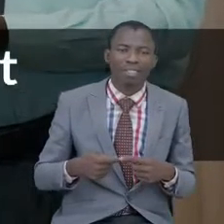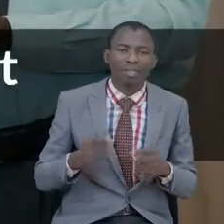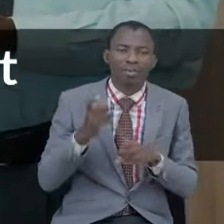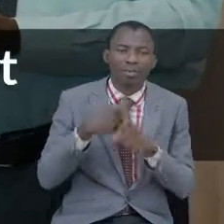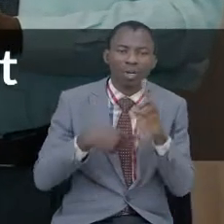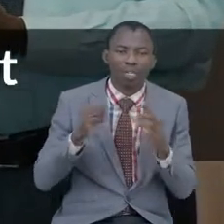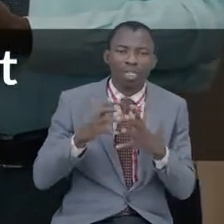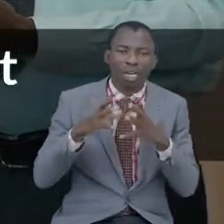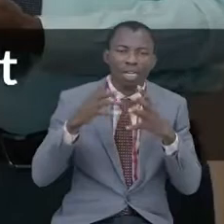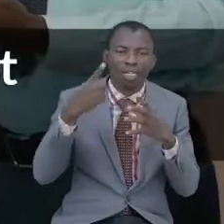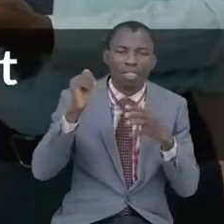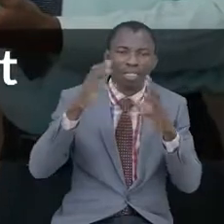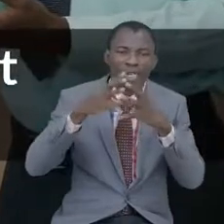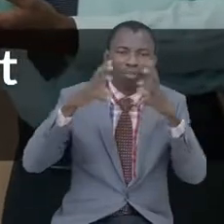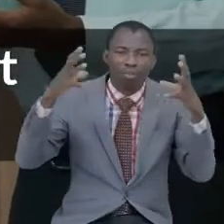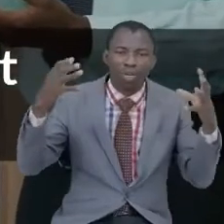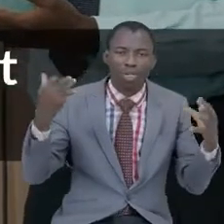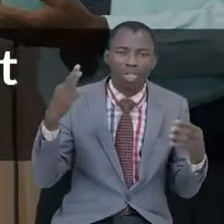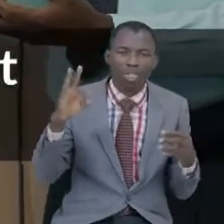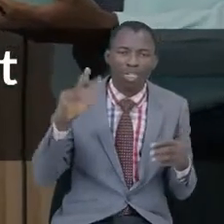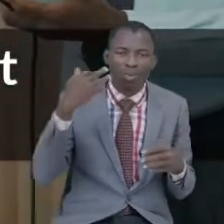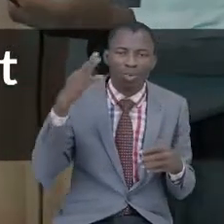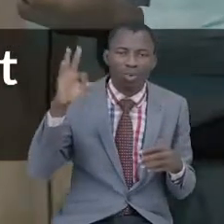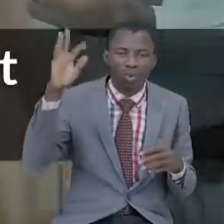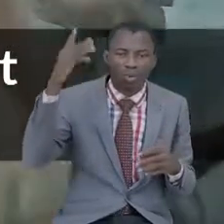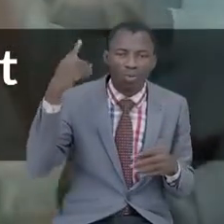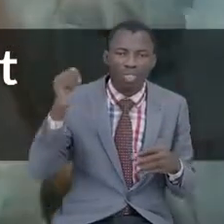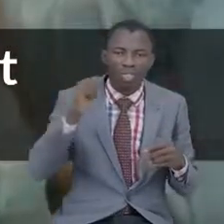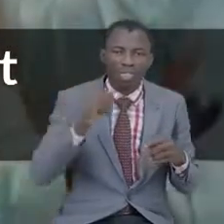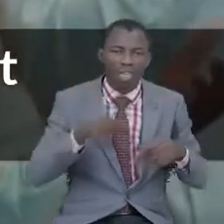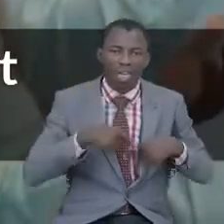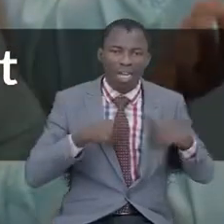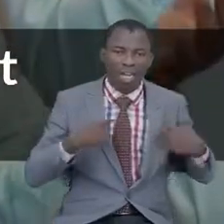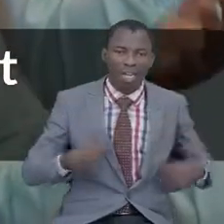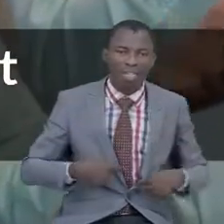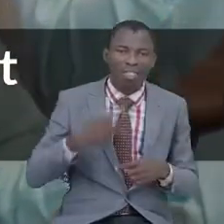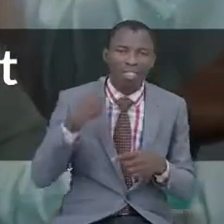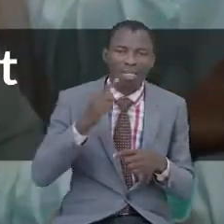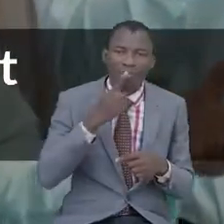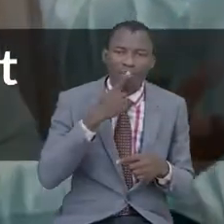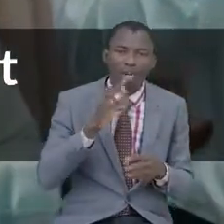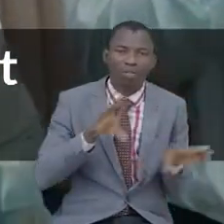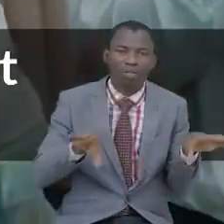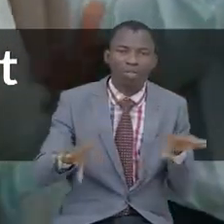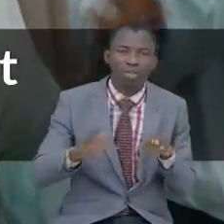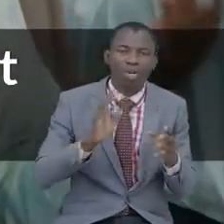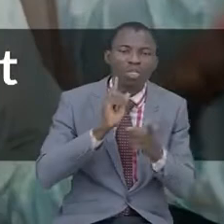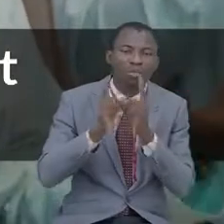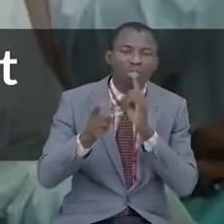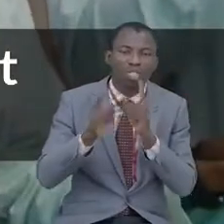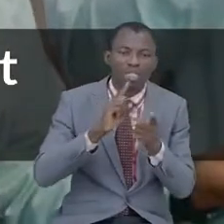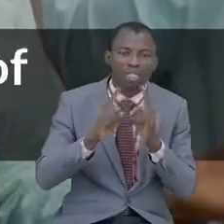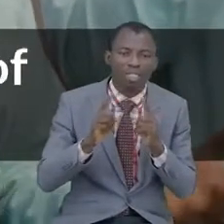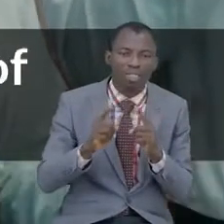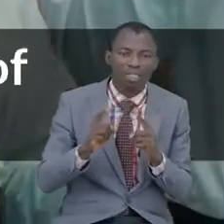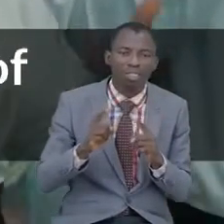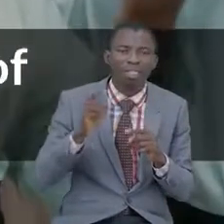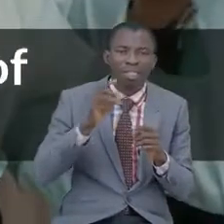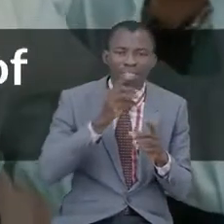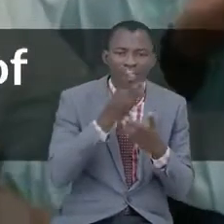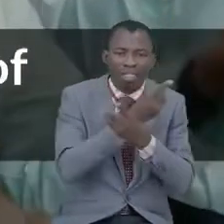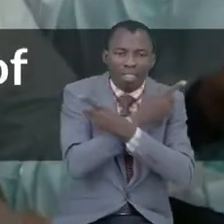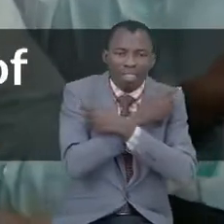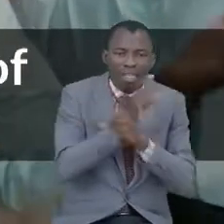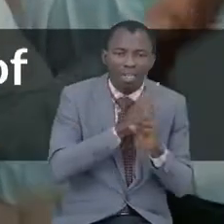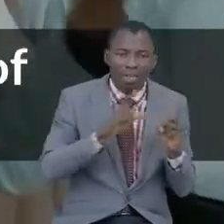attend. From the humbleness of the heart, the mouth does speak. The